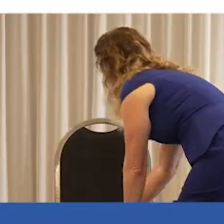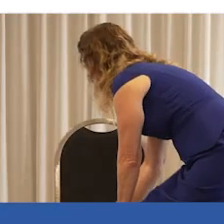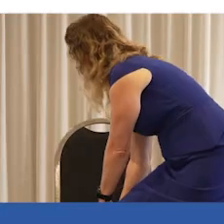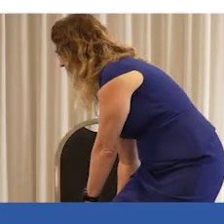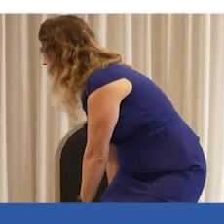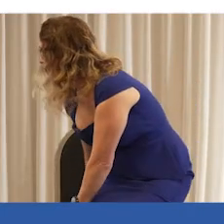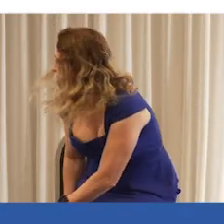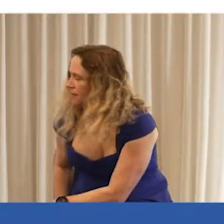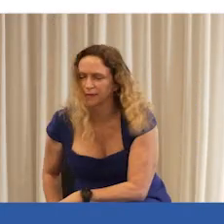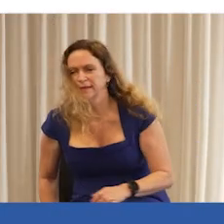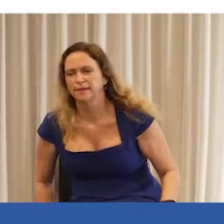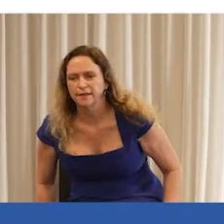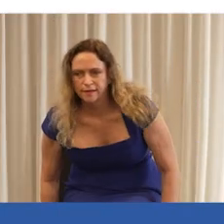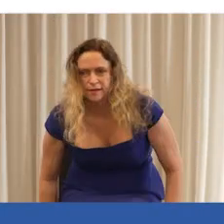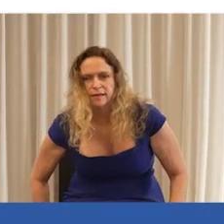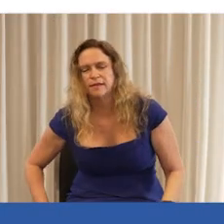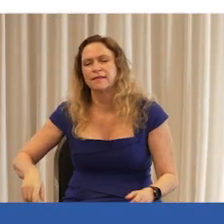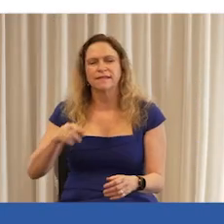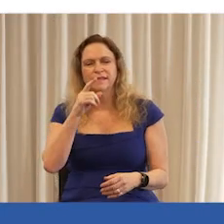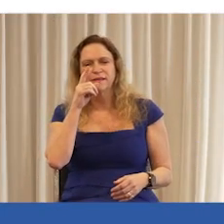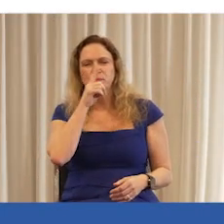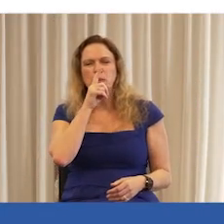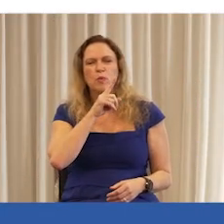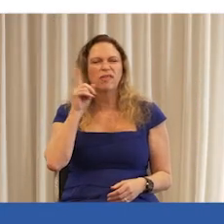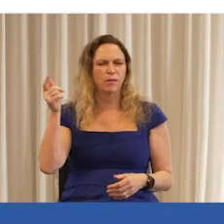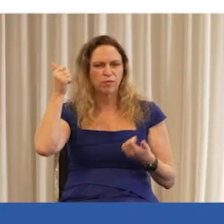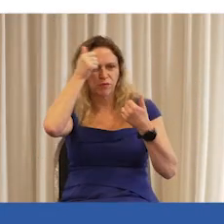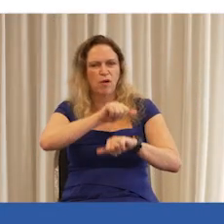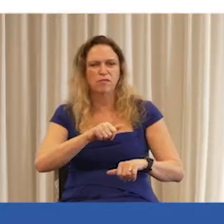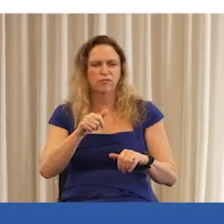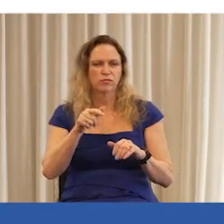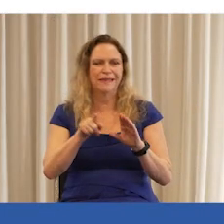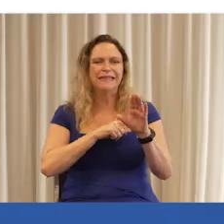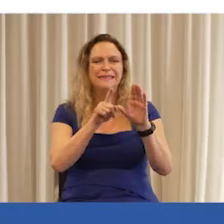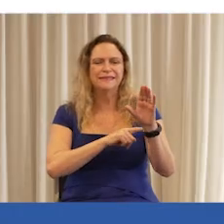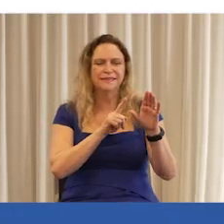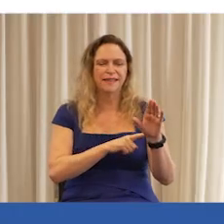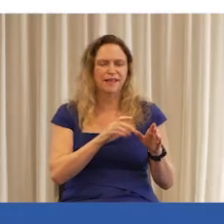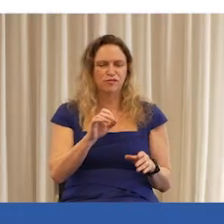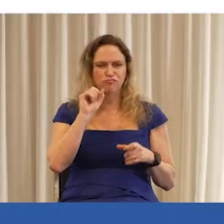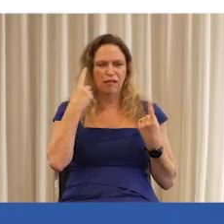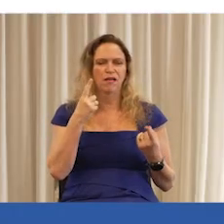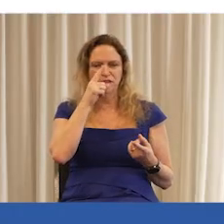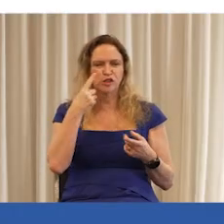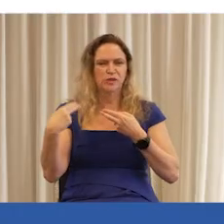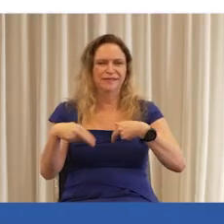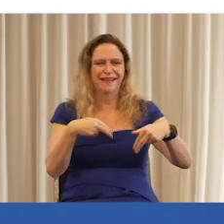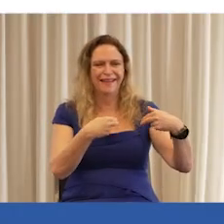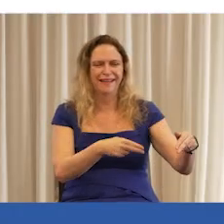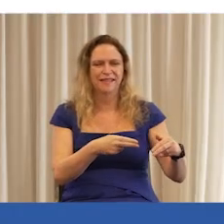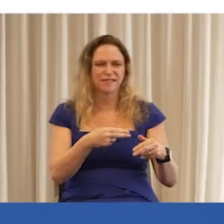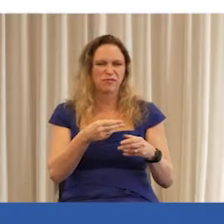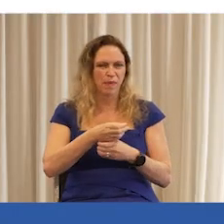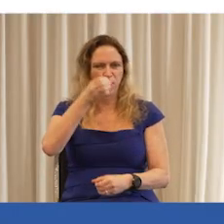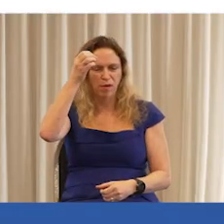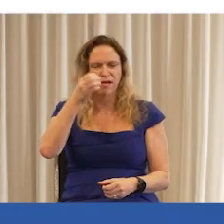there that we've known for years and had no comprehension that she could do these things. And so it was just, wow, it just gave a